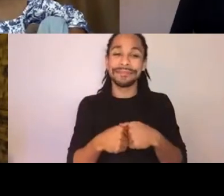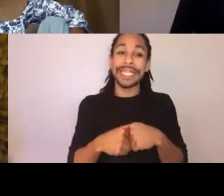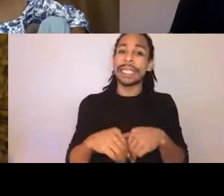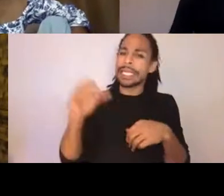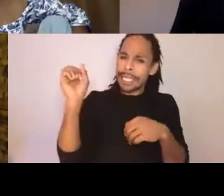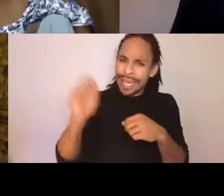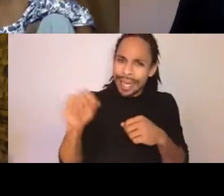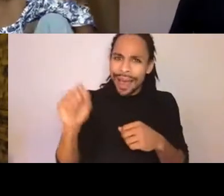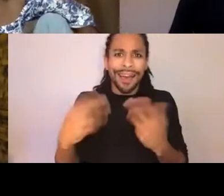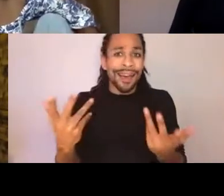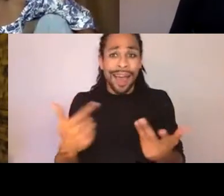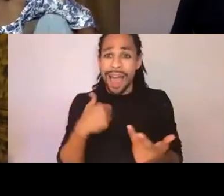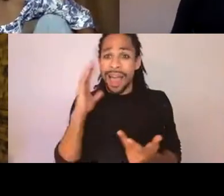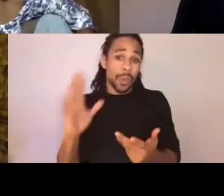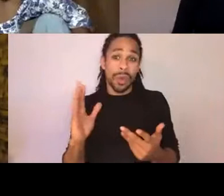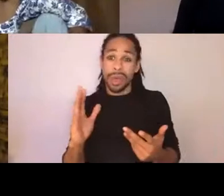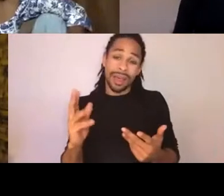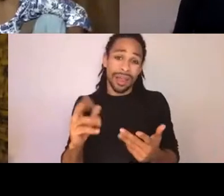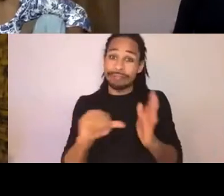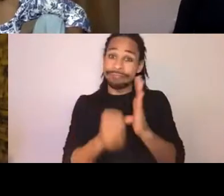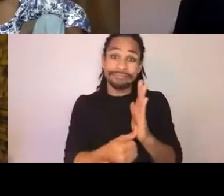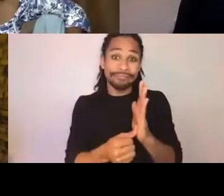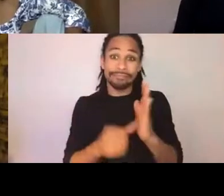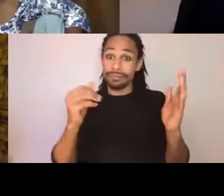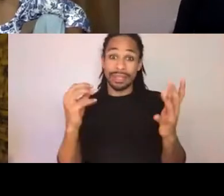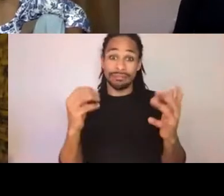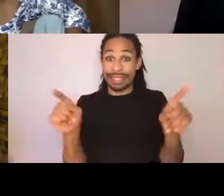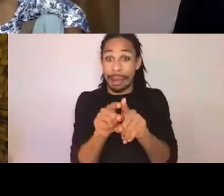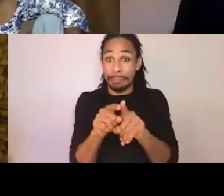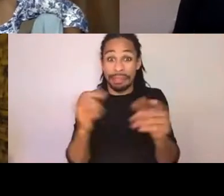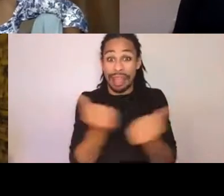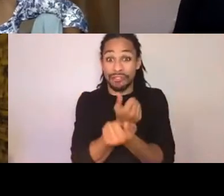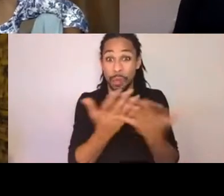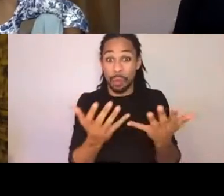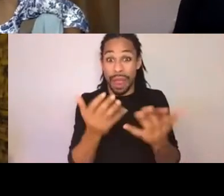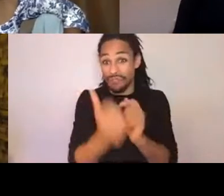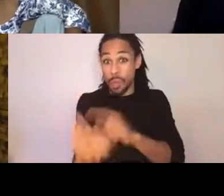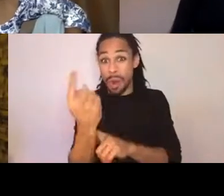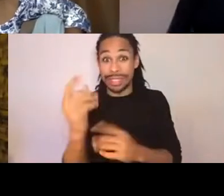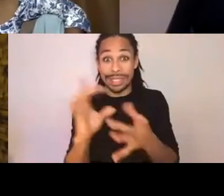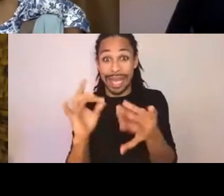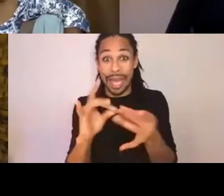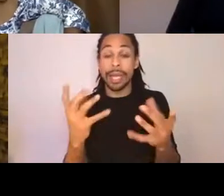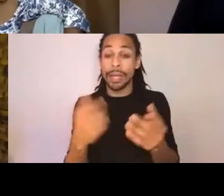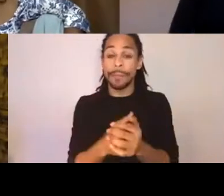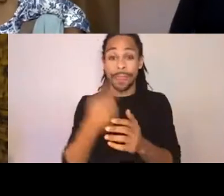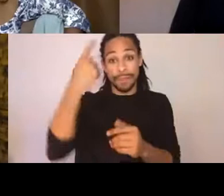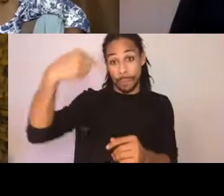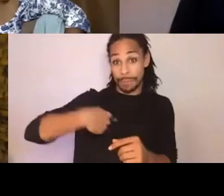I'm gonna echo everyone's comments. And for me, I feel